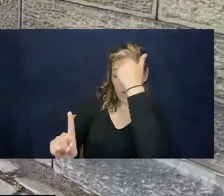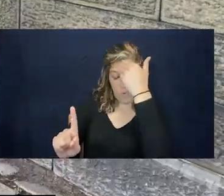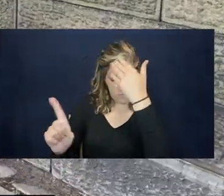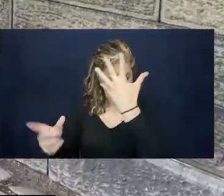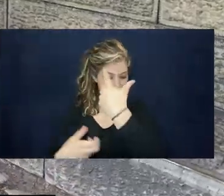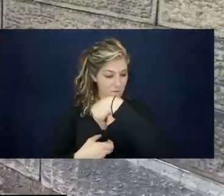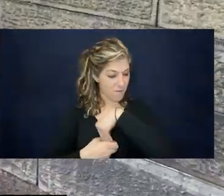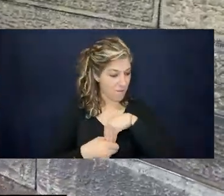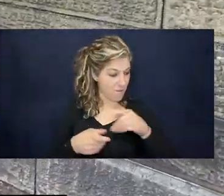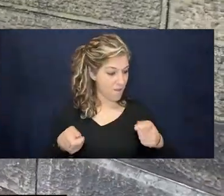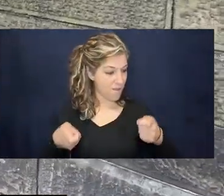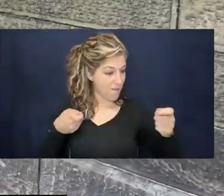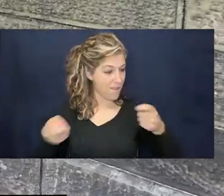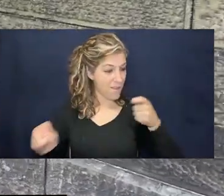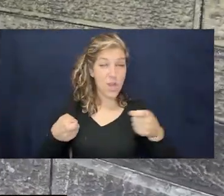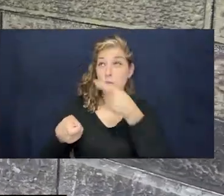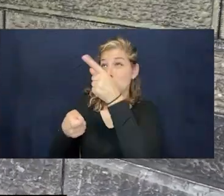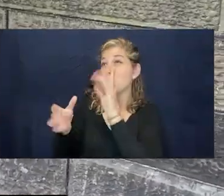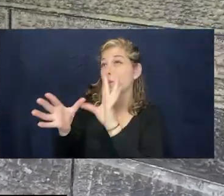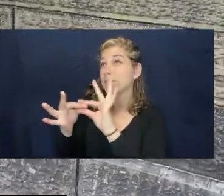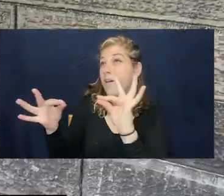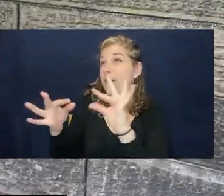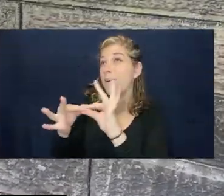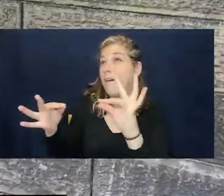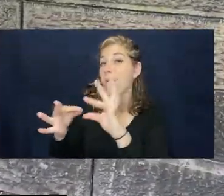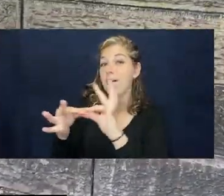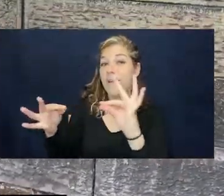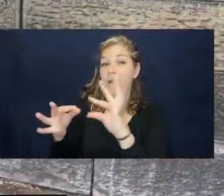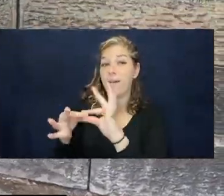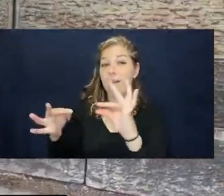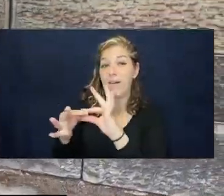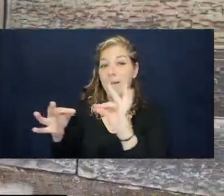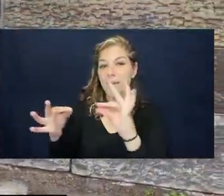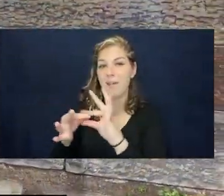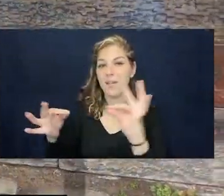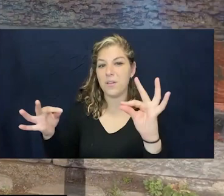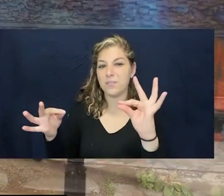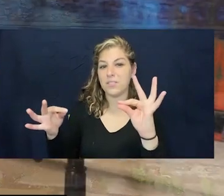holds. She knows that what she said.